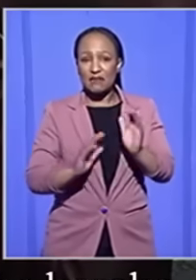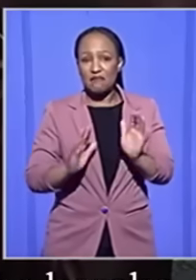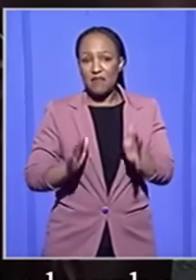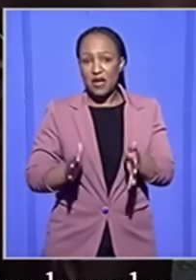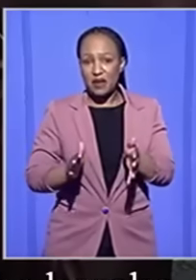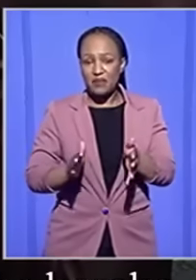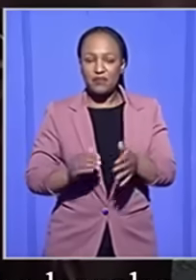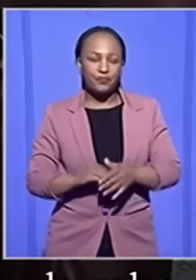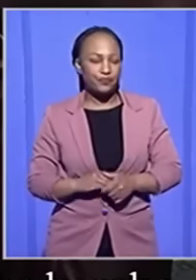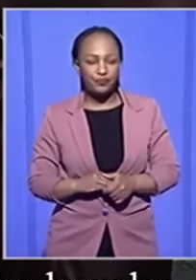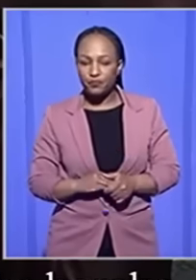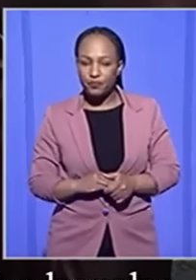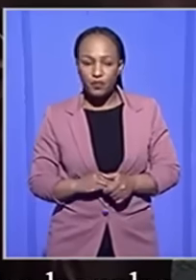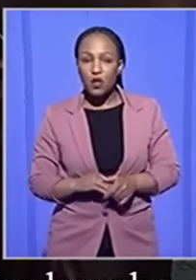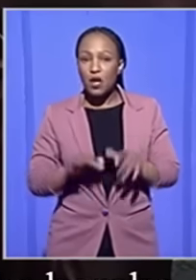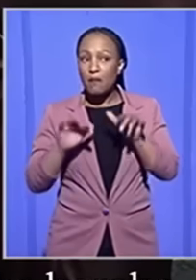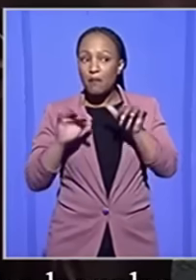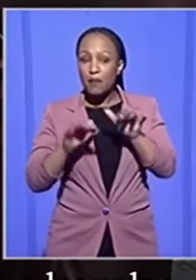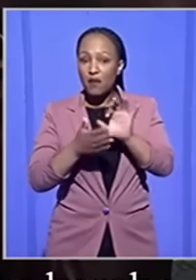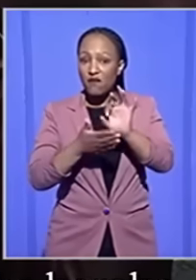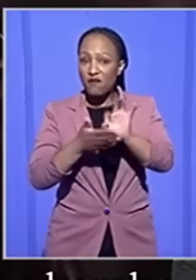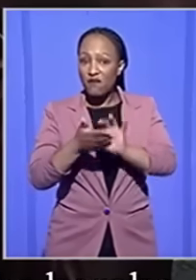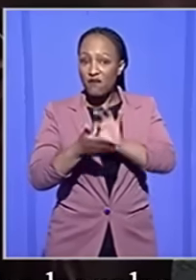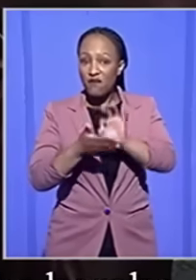I mean, if people don't vote.